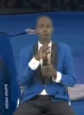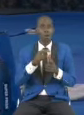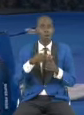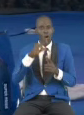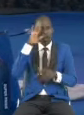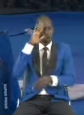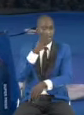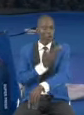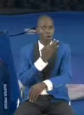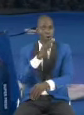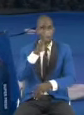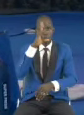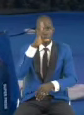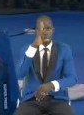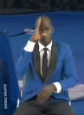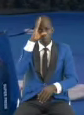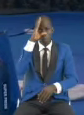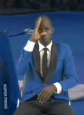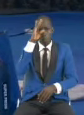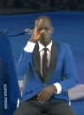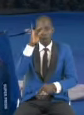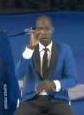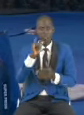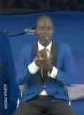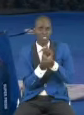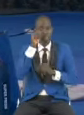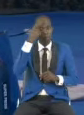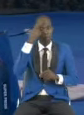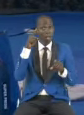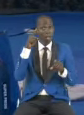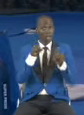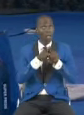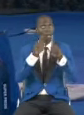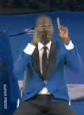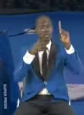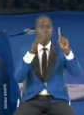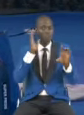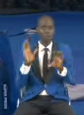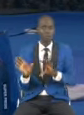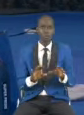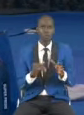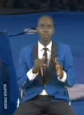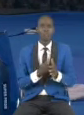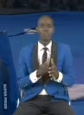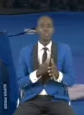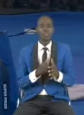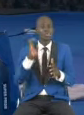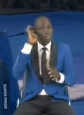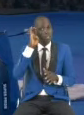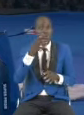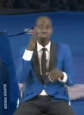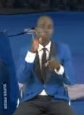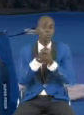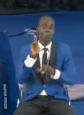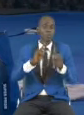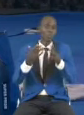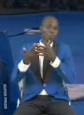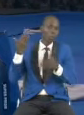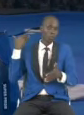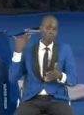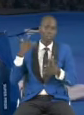should change his mind. As he said, and shall he not do it? He said it for them, and he did it for them. And